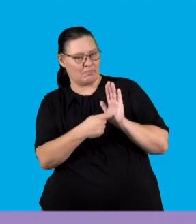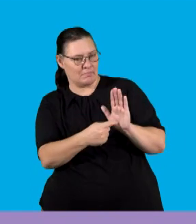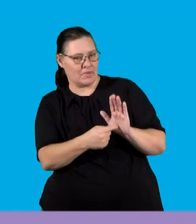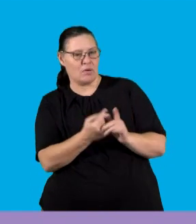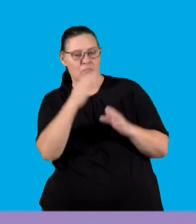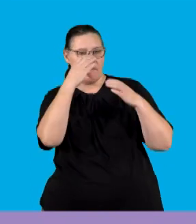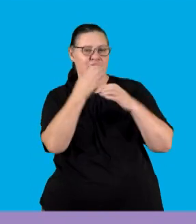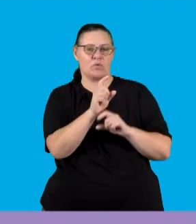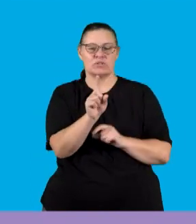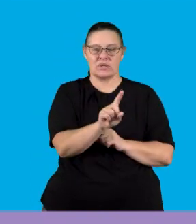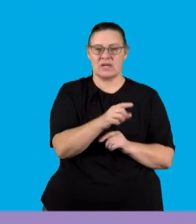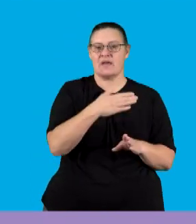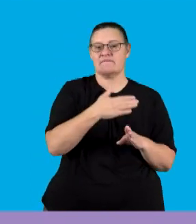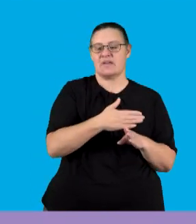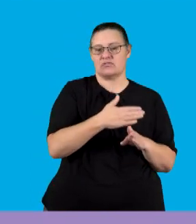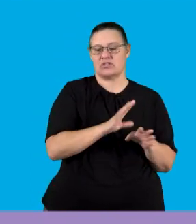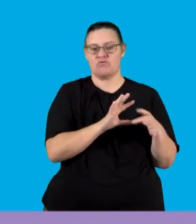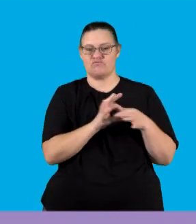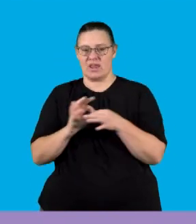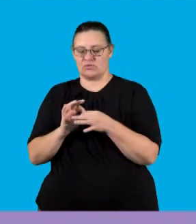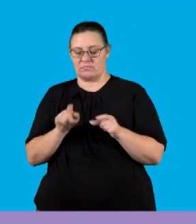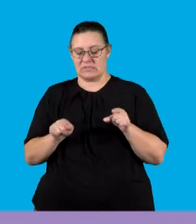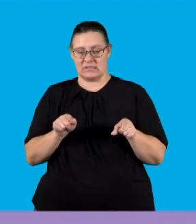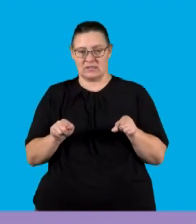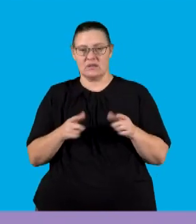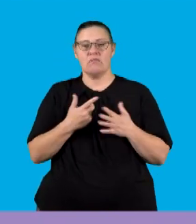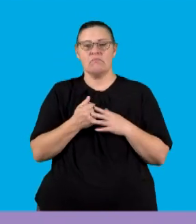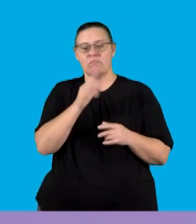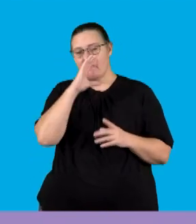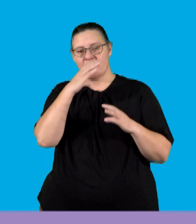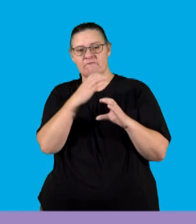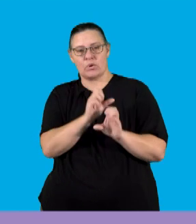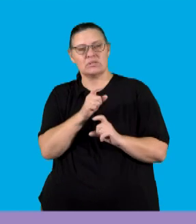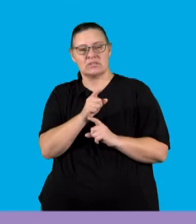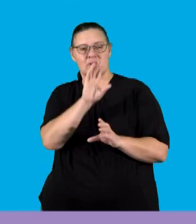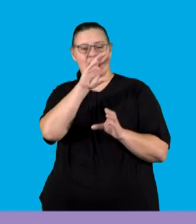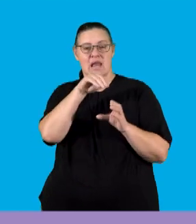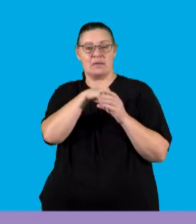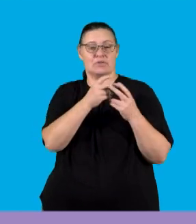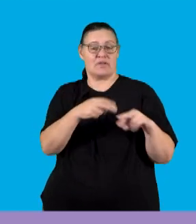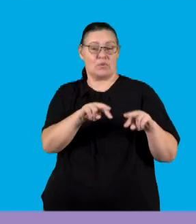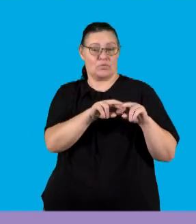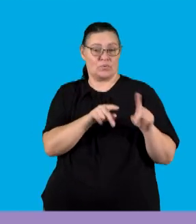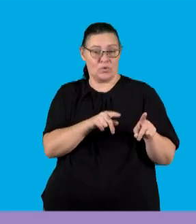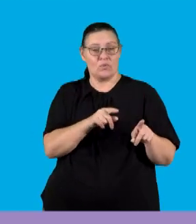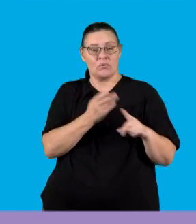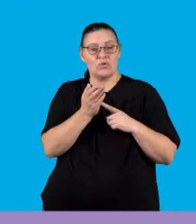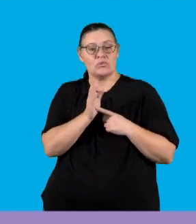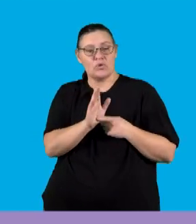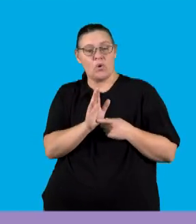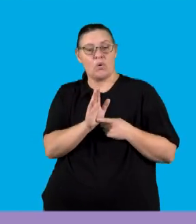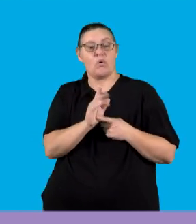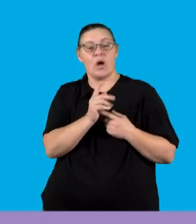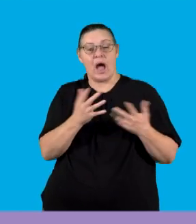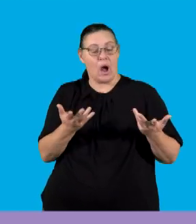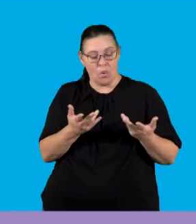our concept map, we were focusing on functions and relationships, and we focused there on the input values where